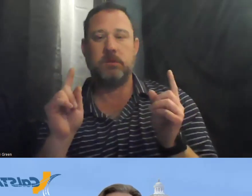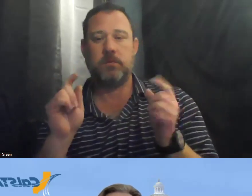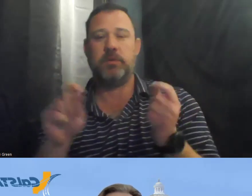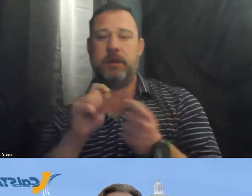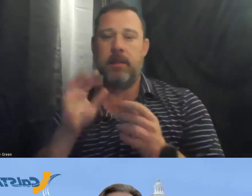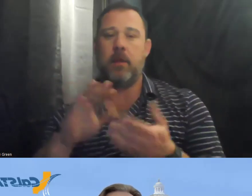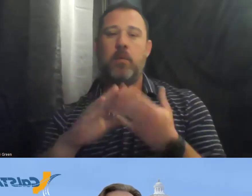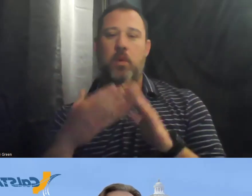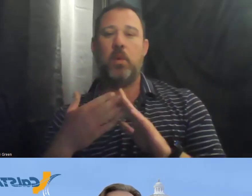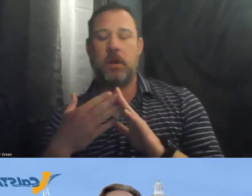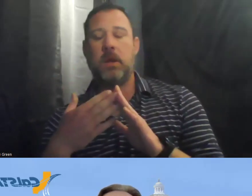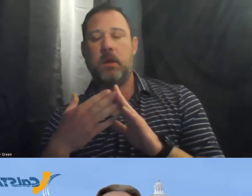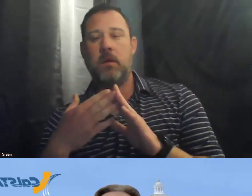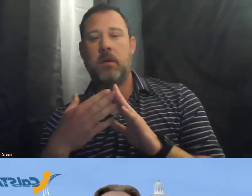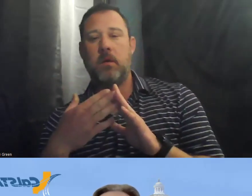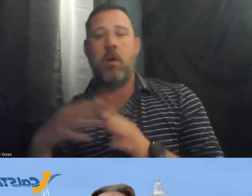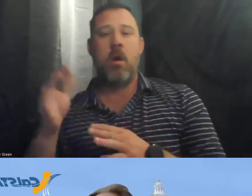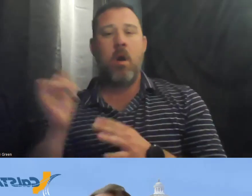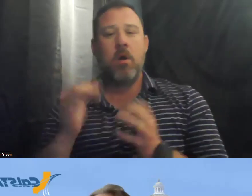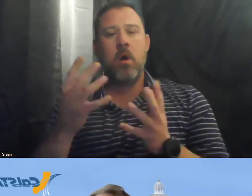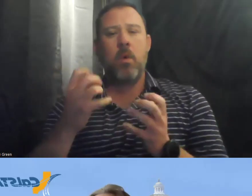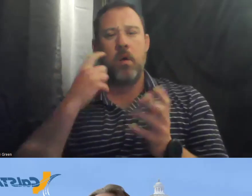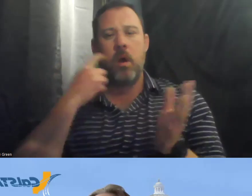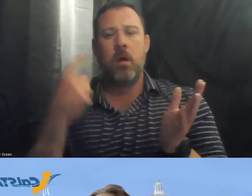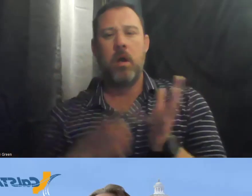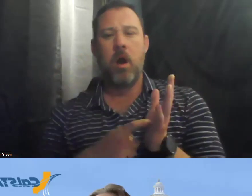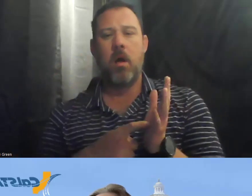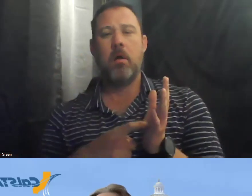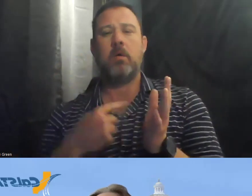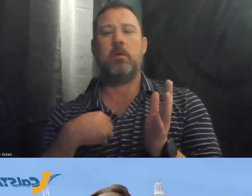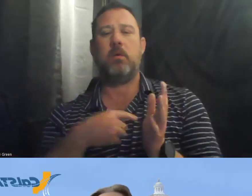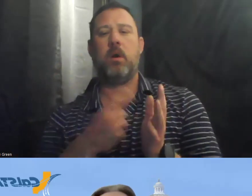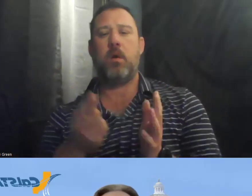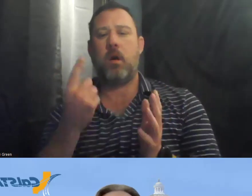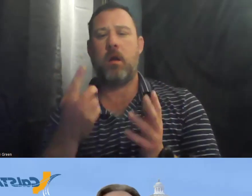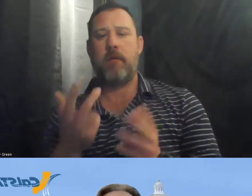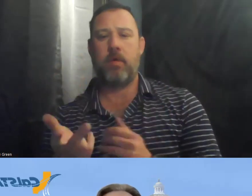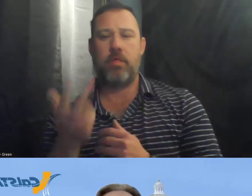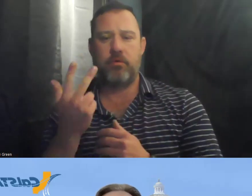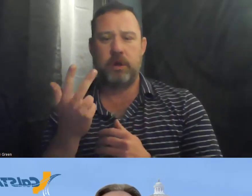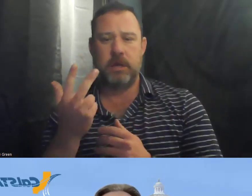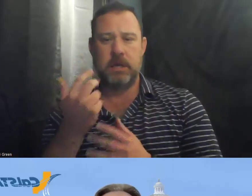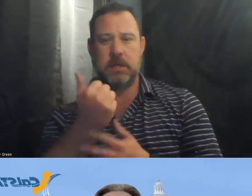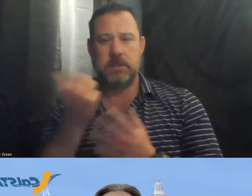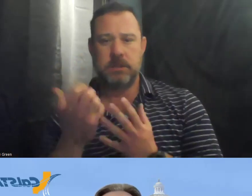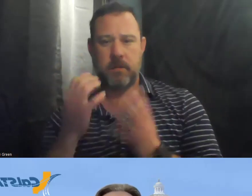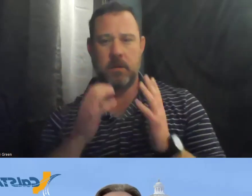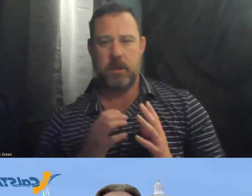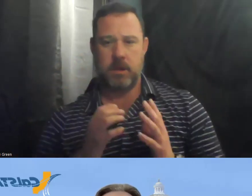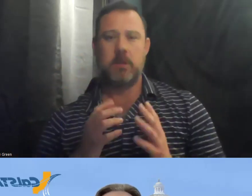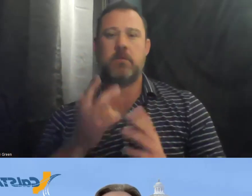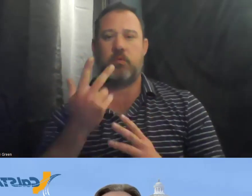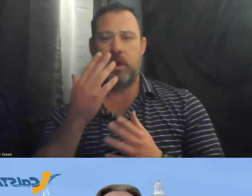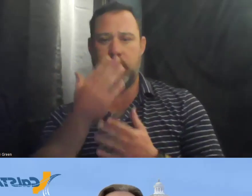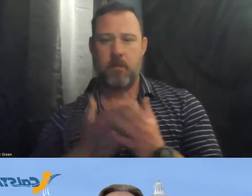this community. I also wanted to really acknowledge that, we're one of the 3 subcommittees here in the three parts